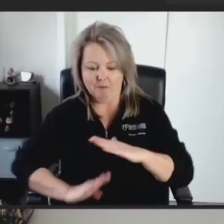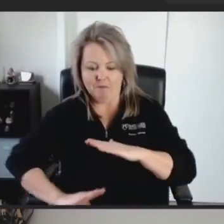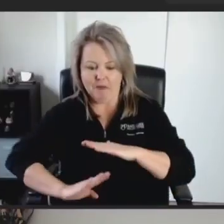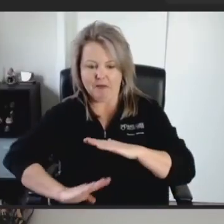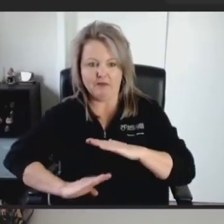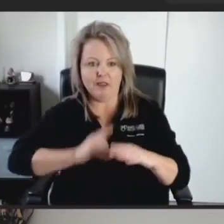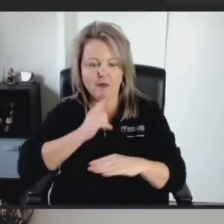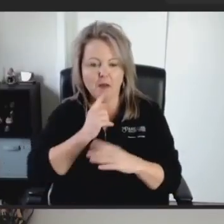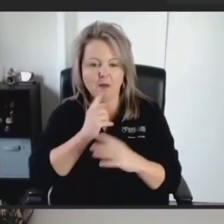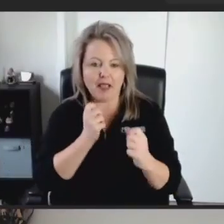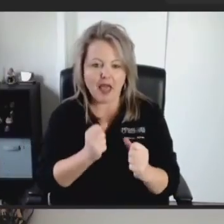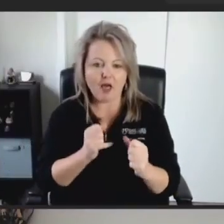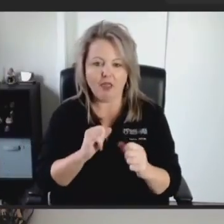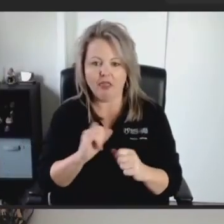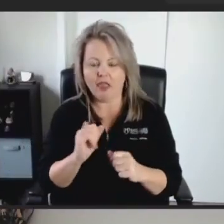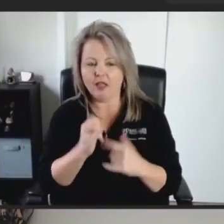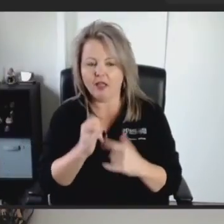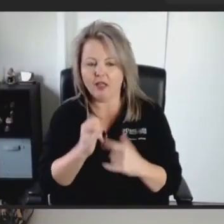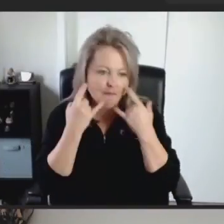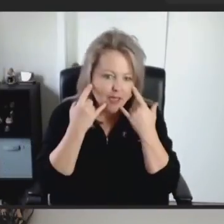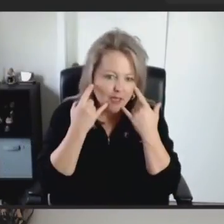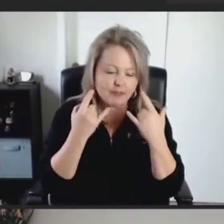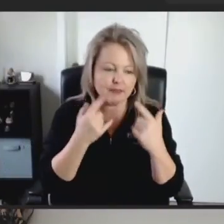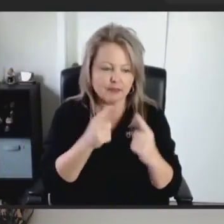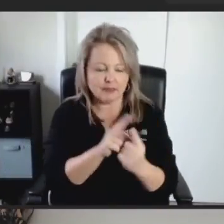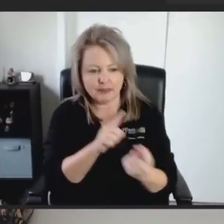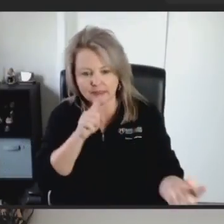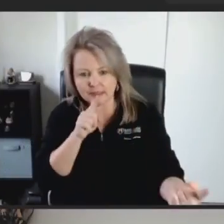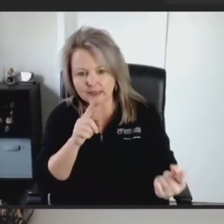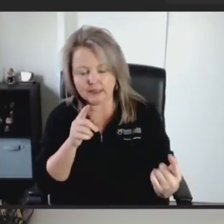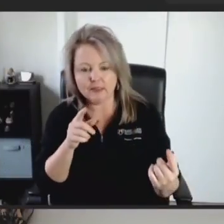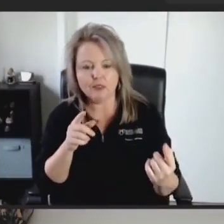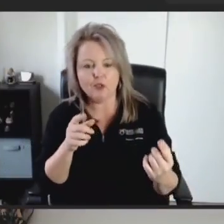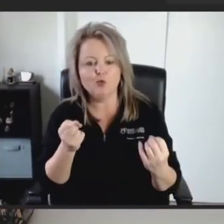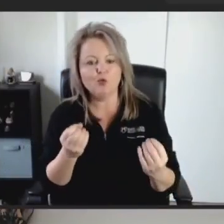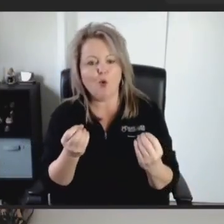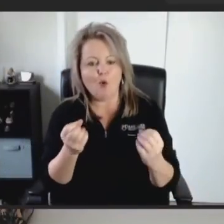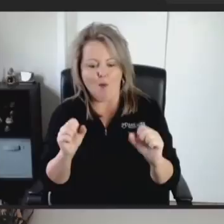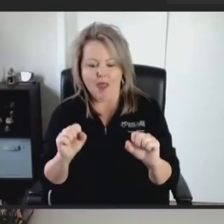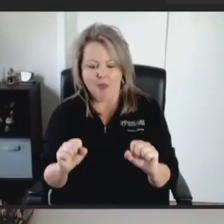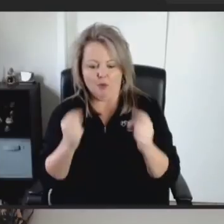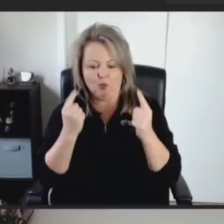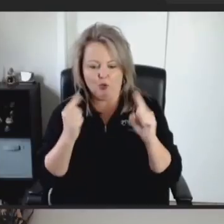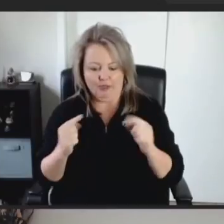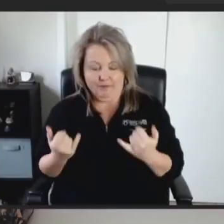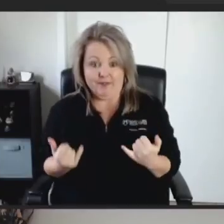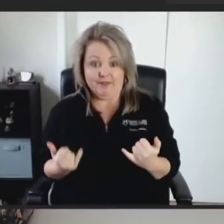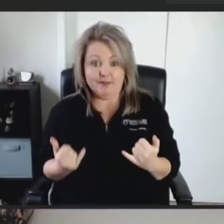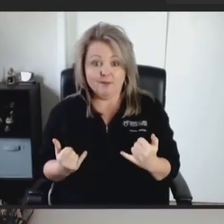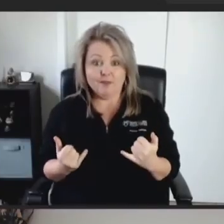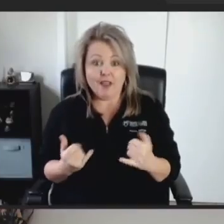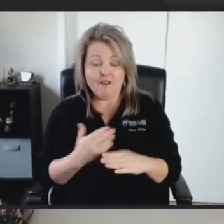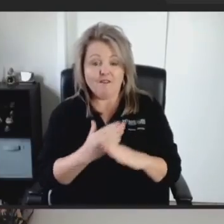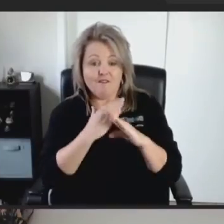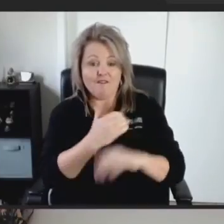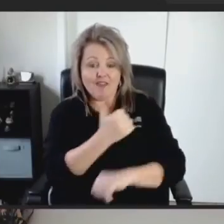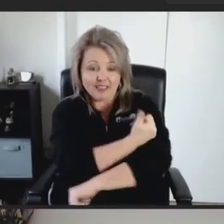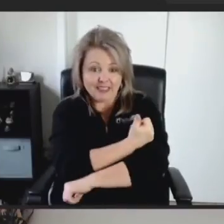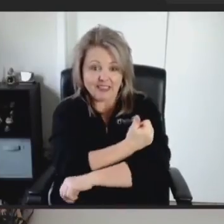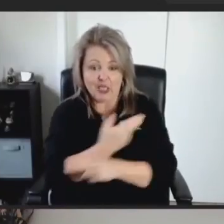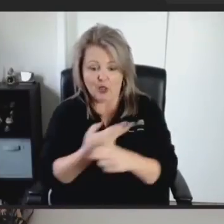measures like masking and keeping distance. And so to be able to achieve this in such a tight time